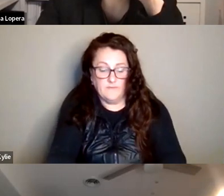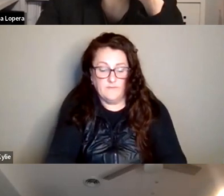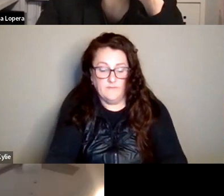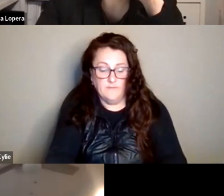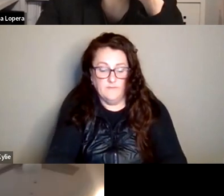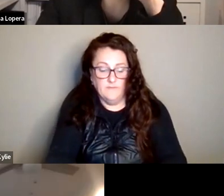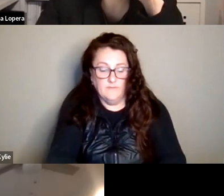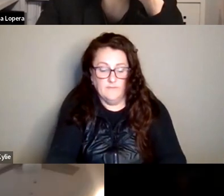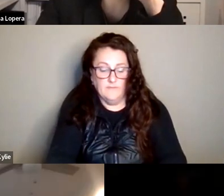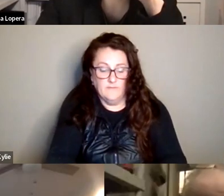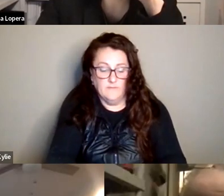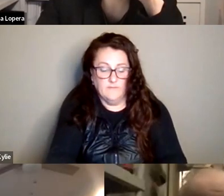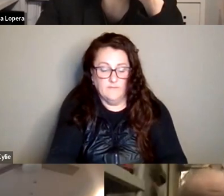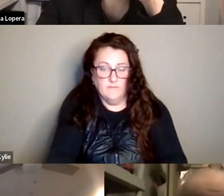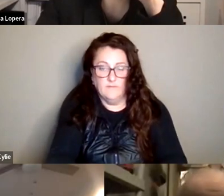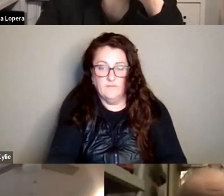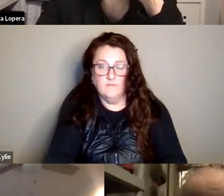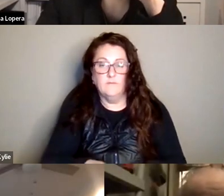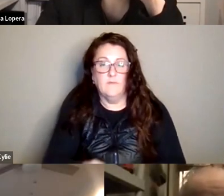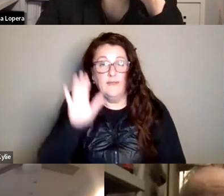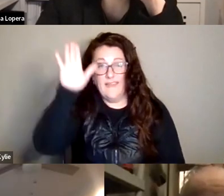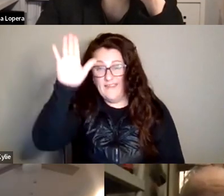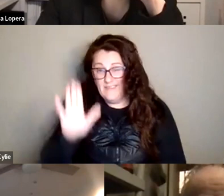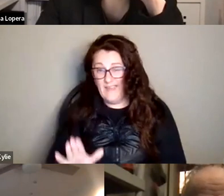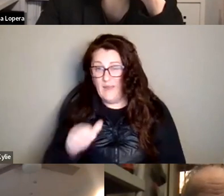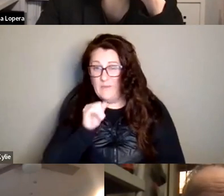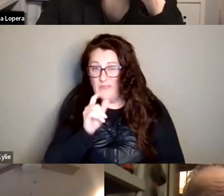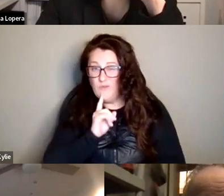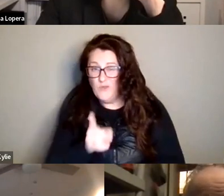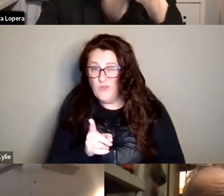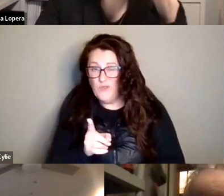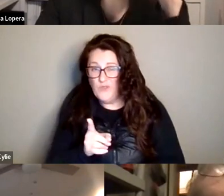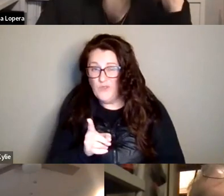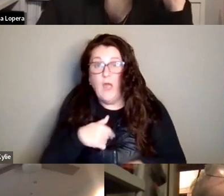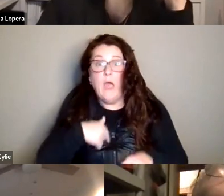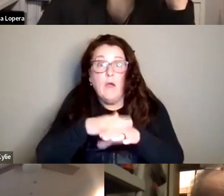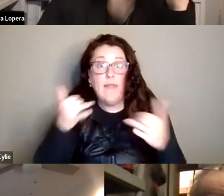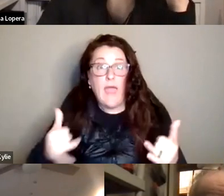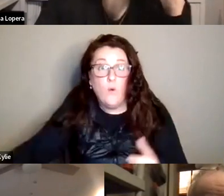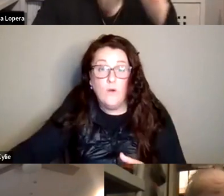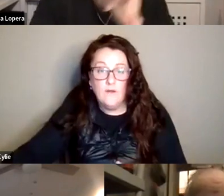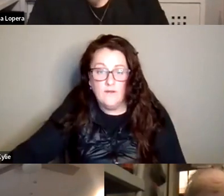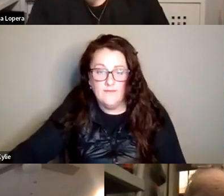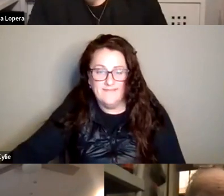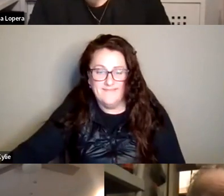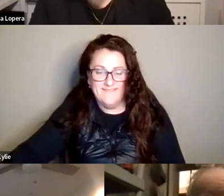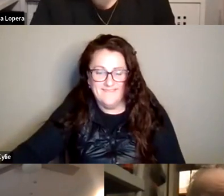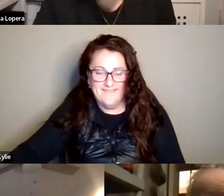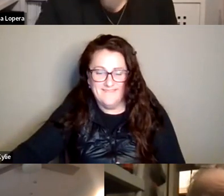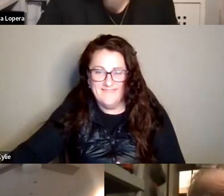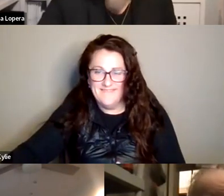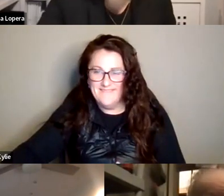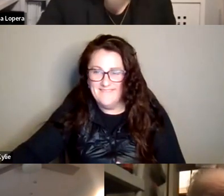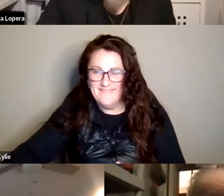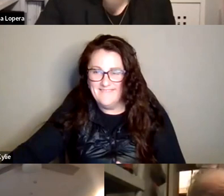I see his hand is down, but I'm not sure. Am I on now? Yes. Hi, Mike. You would